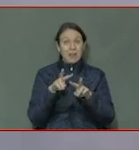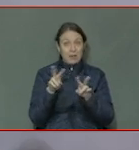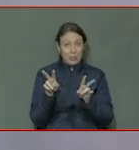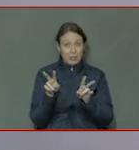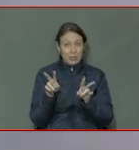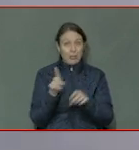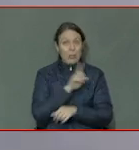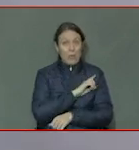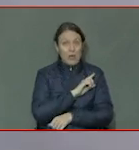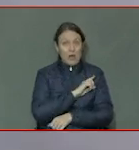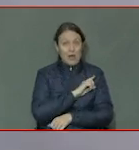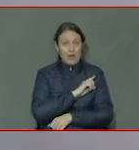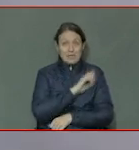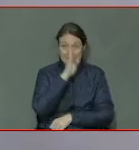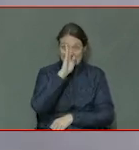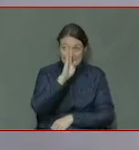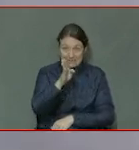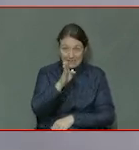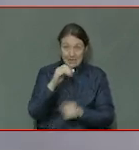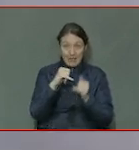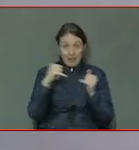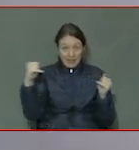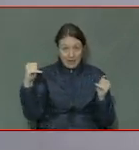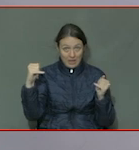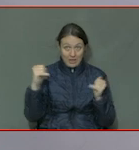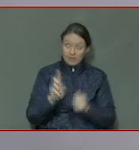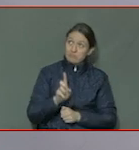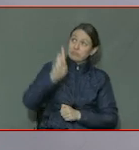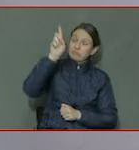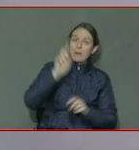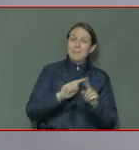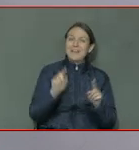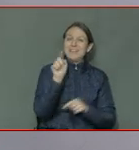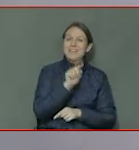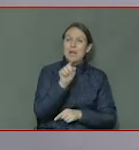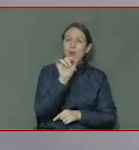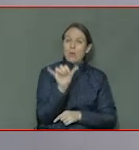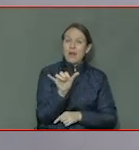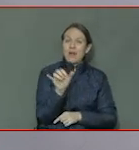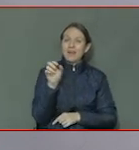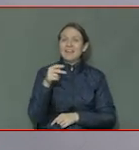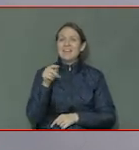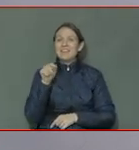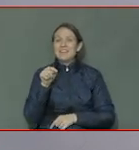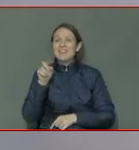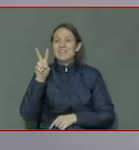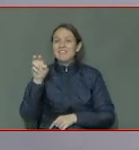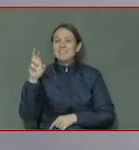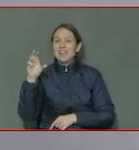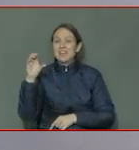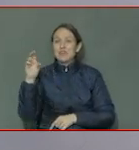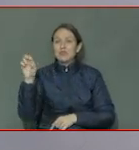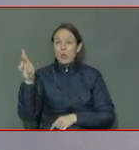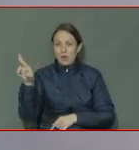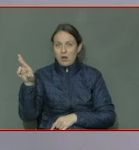in a straight line. But delta Y is a vector quantity and they